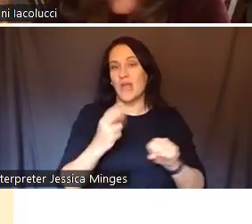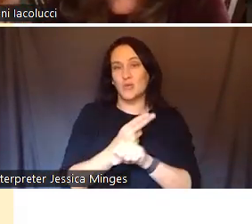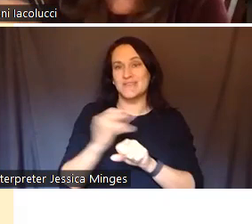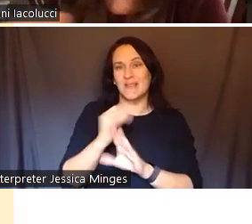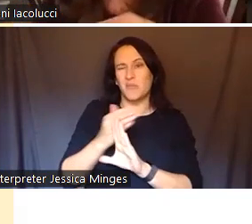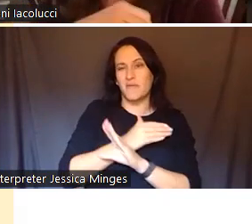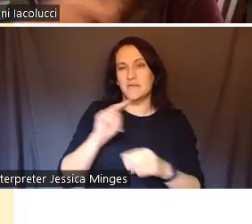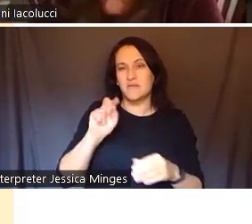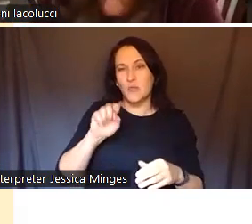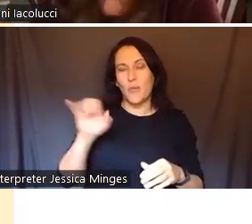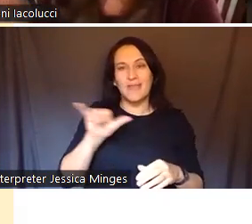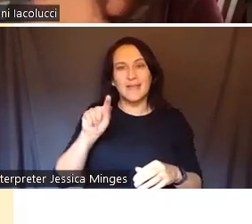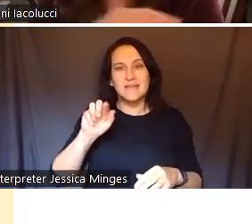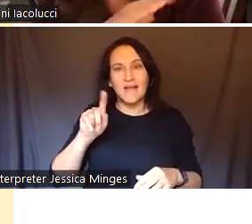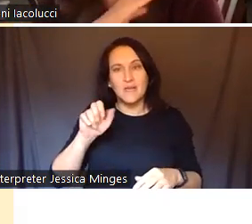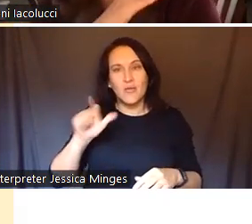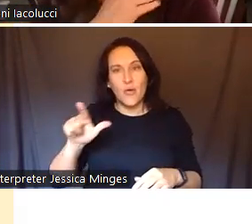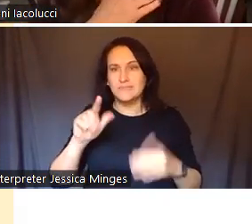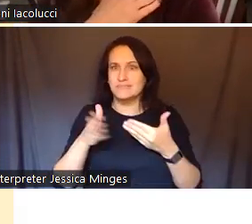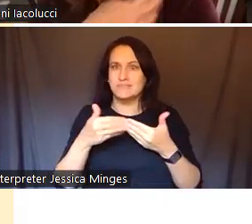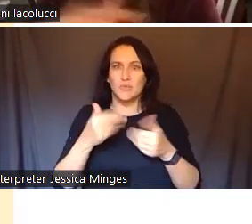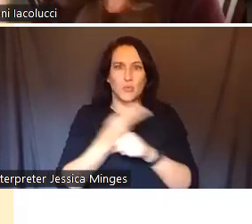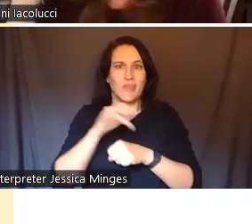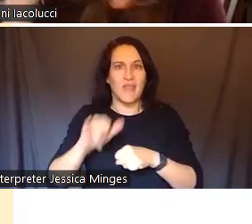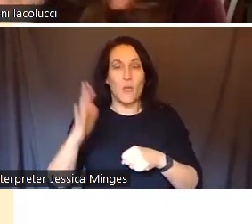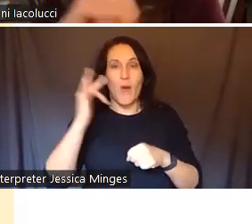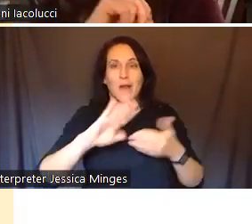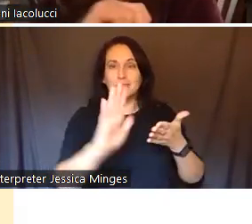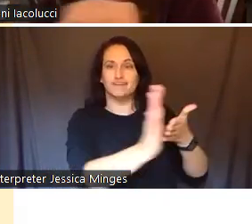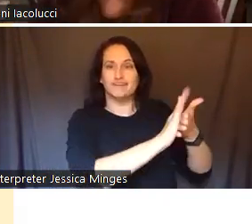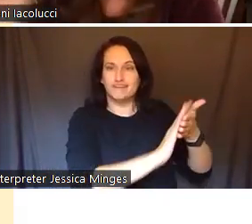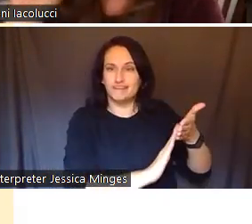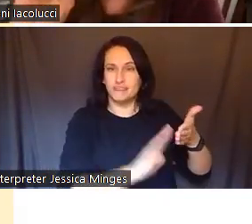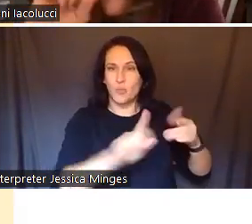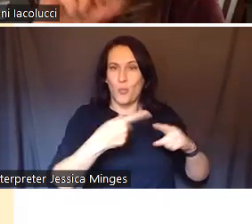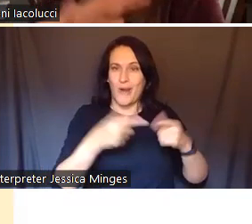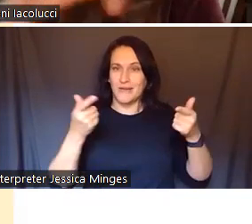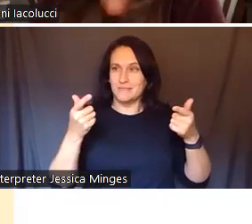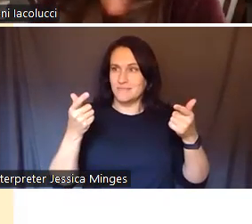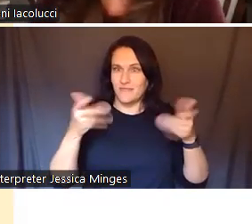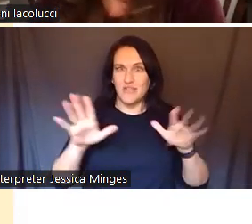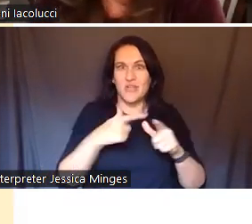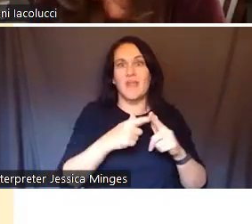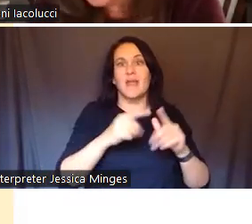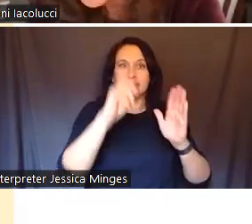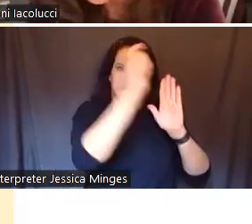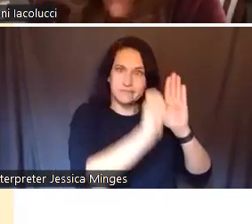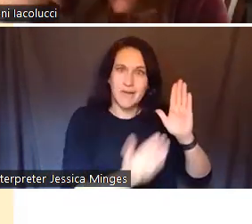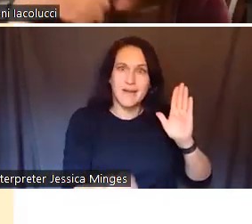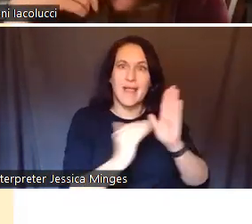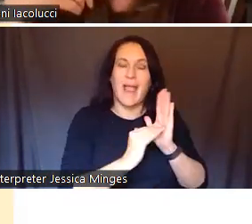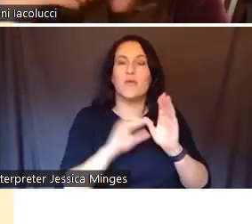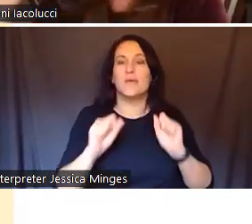the Tylenol. It's very easy to use that because then you just wipe it clean when you're done and you write another one. The writing is usually